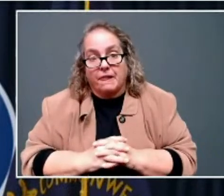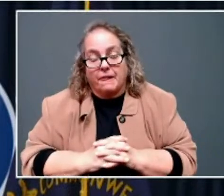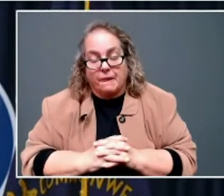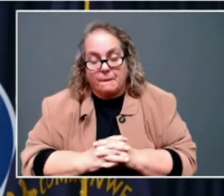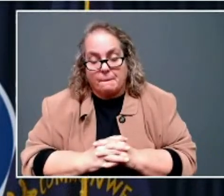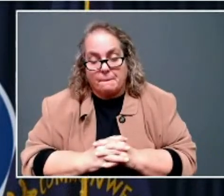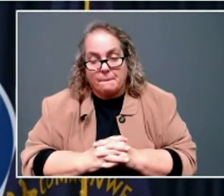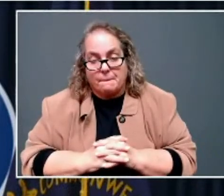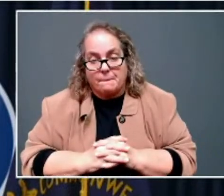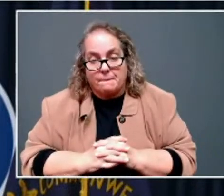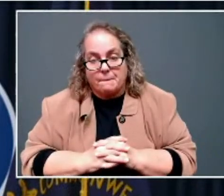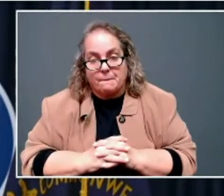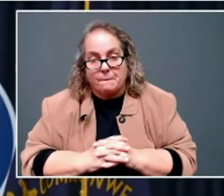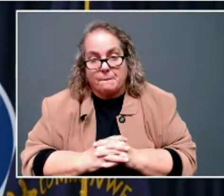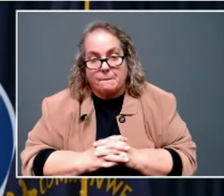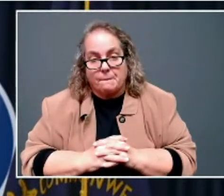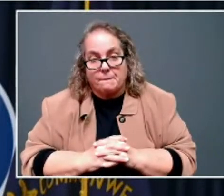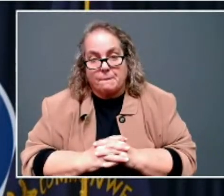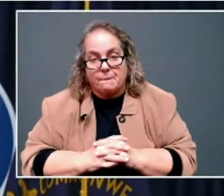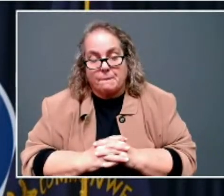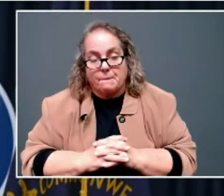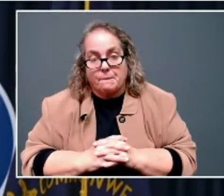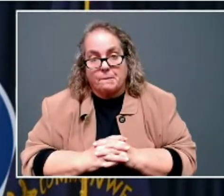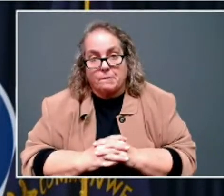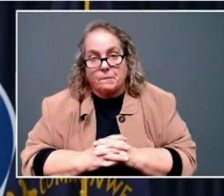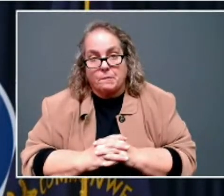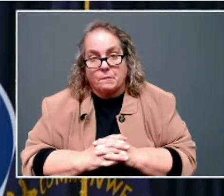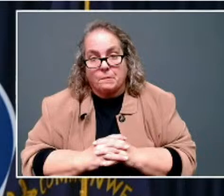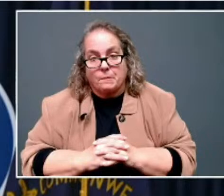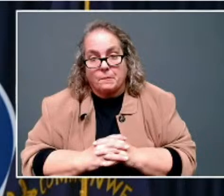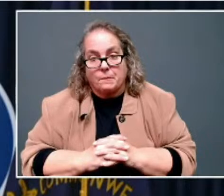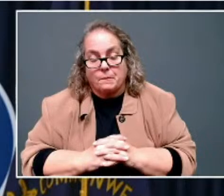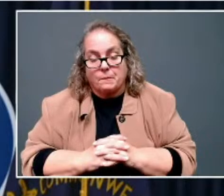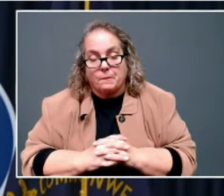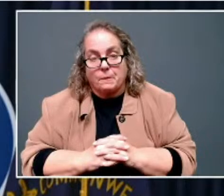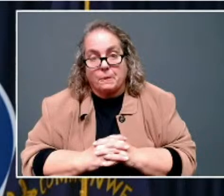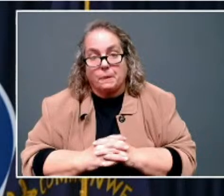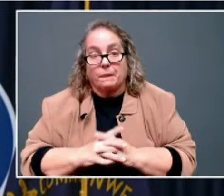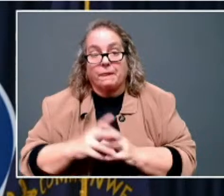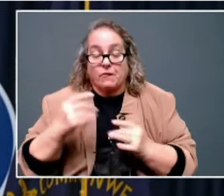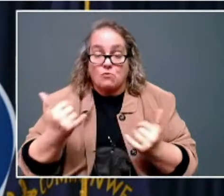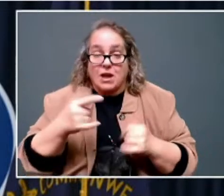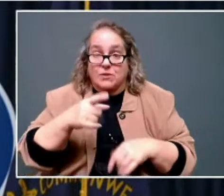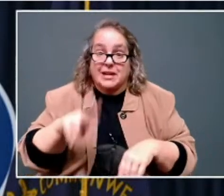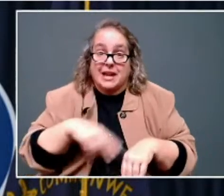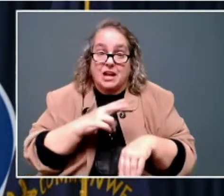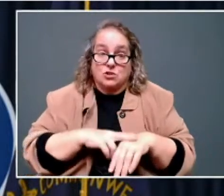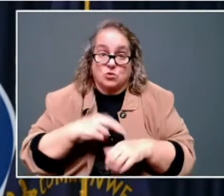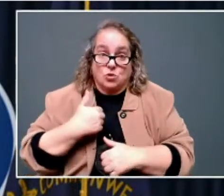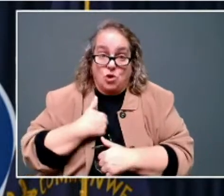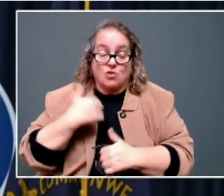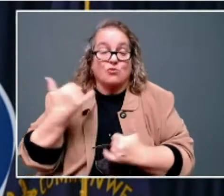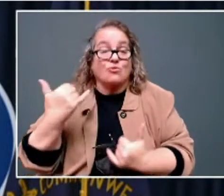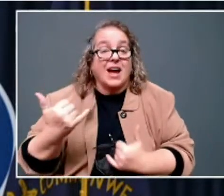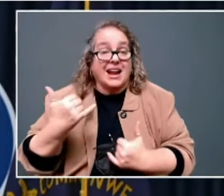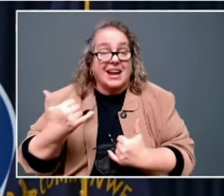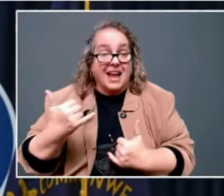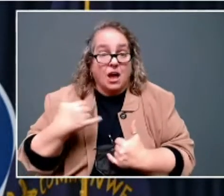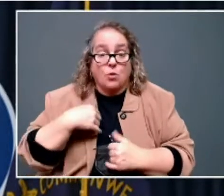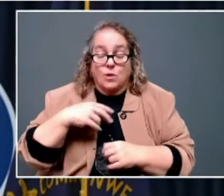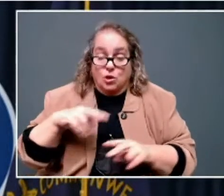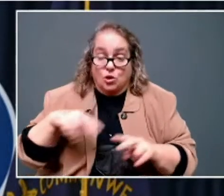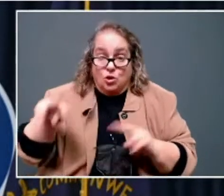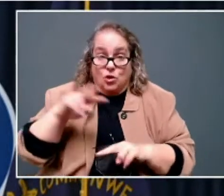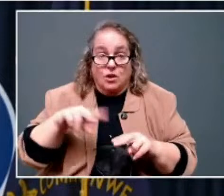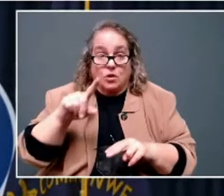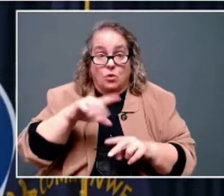mass testing sites again, since the demand is so high and growing? Well, right now, as we look at whether or not mass